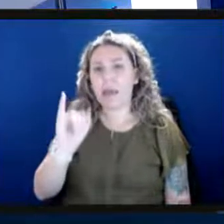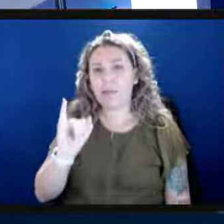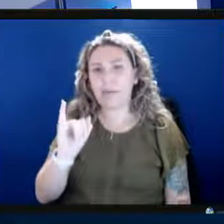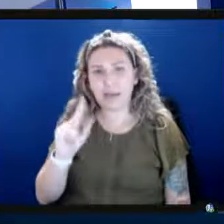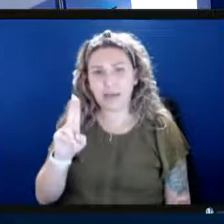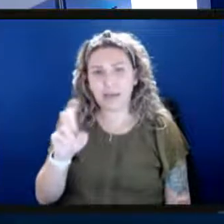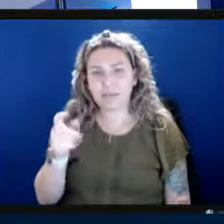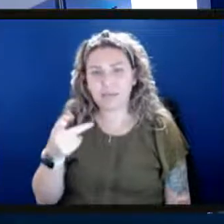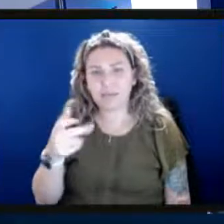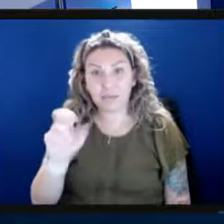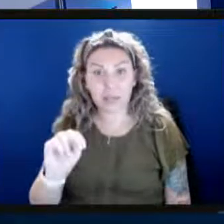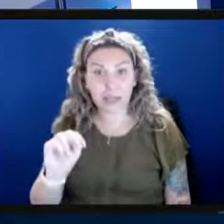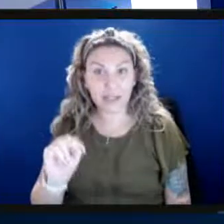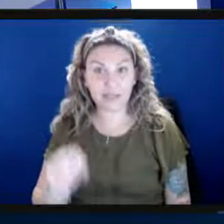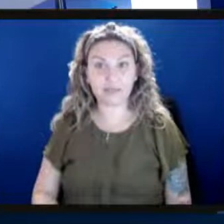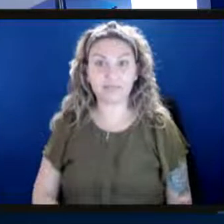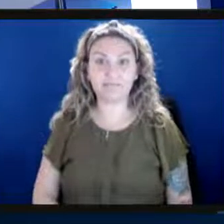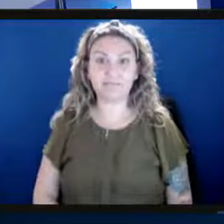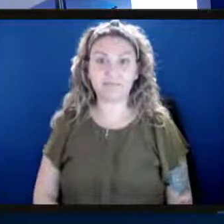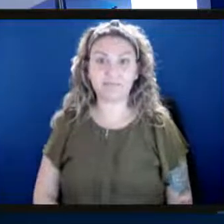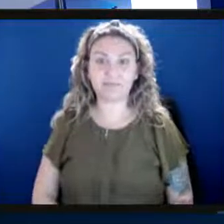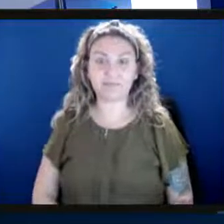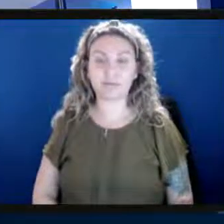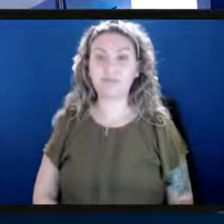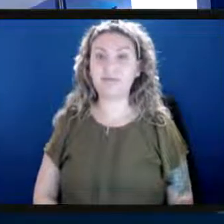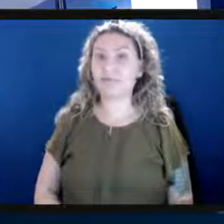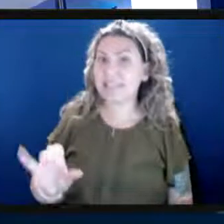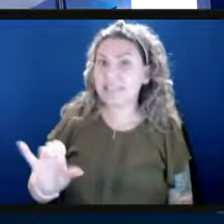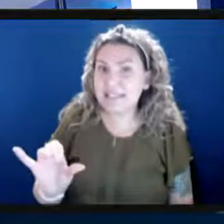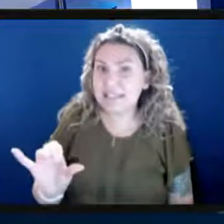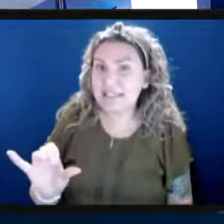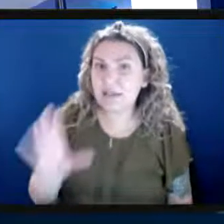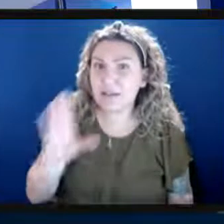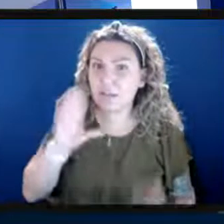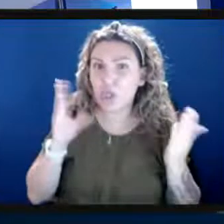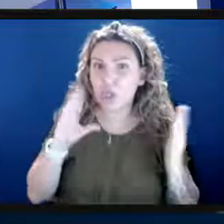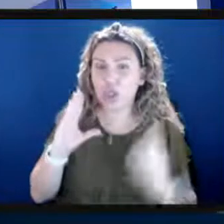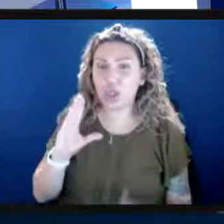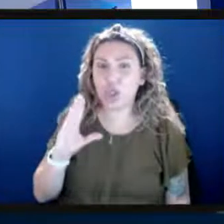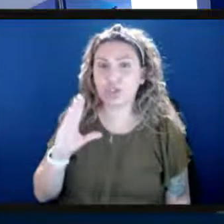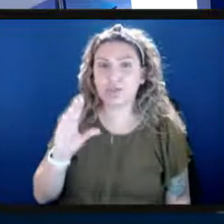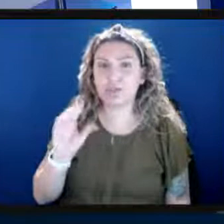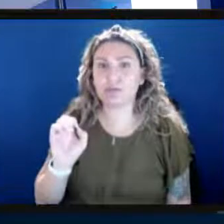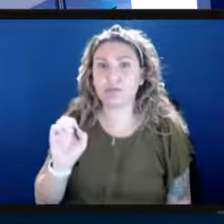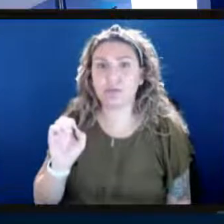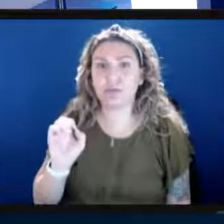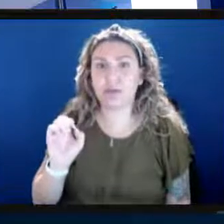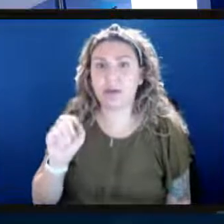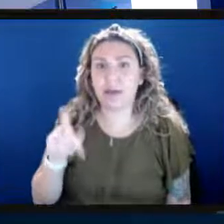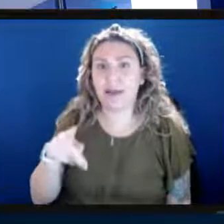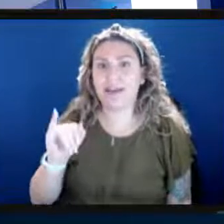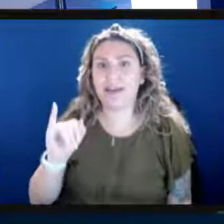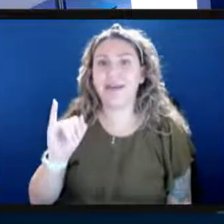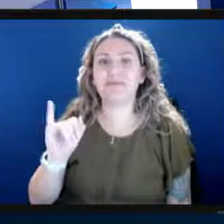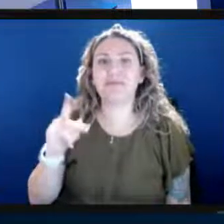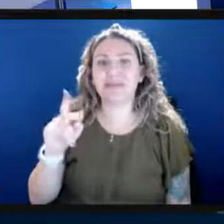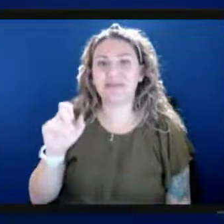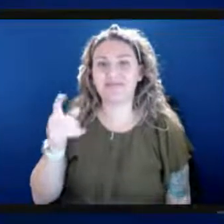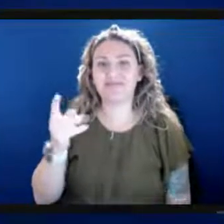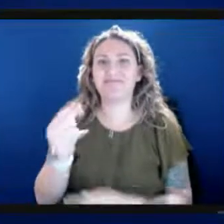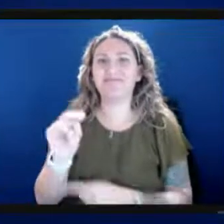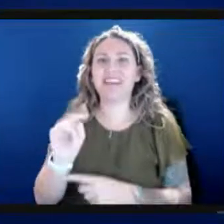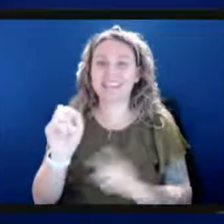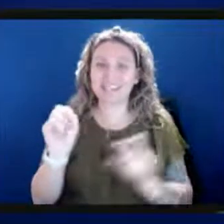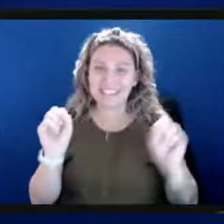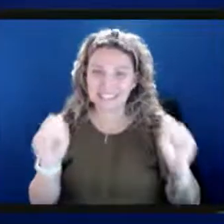Dr. Seth? An EpiPen. She said, is it similar? Yeah, and Yes. is it would- Oh, sorry. Yes, it's kind of like that. You have naloxone. It's